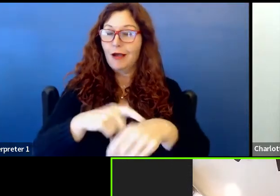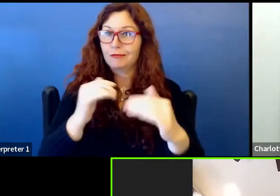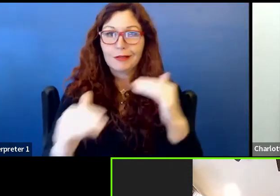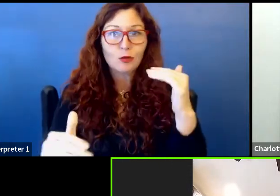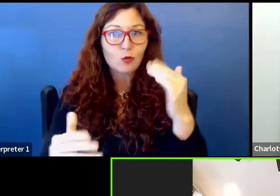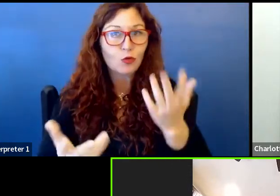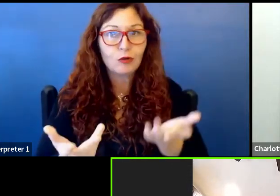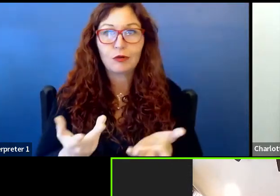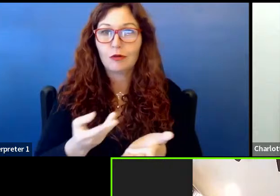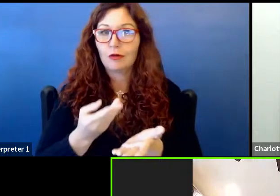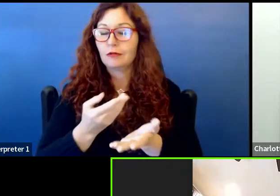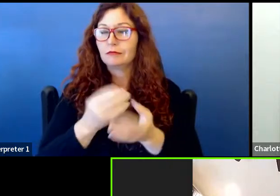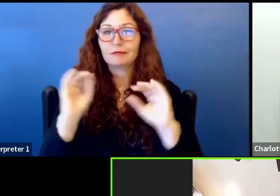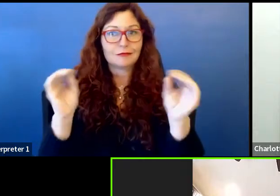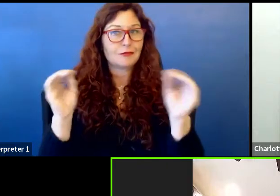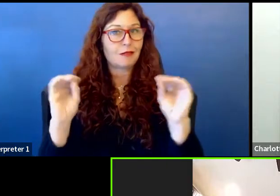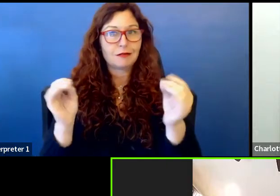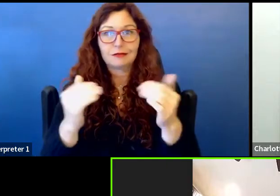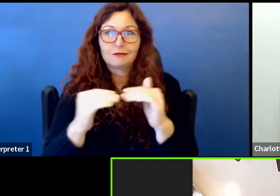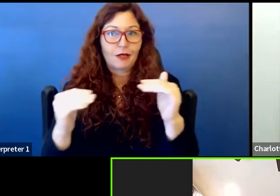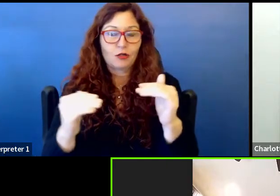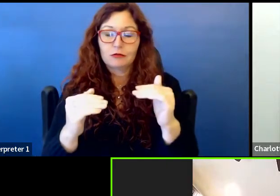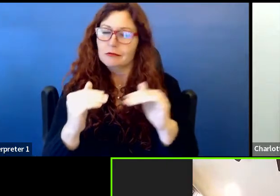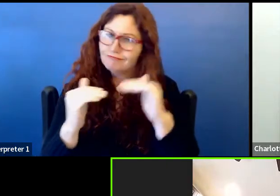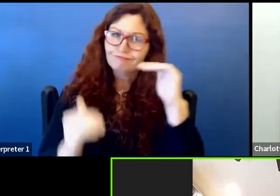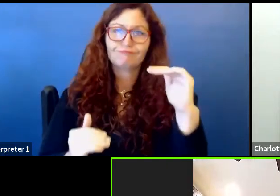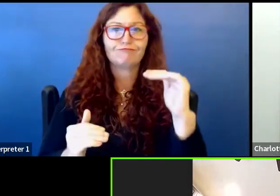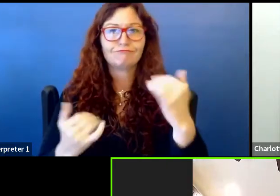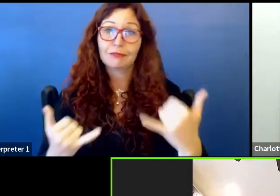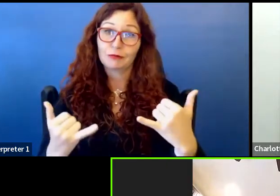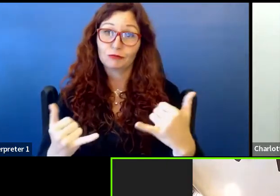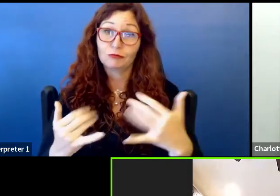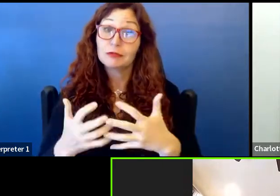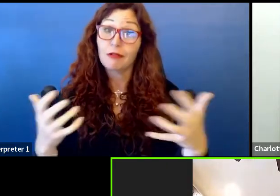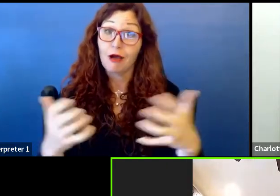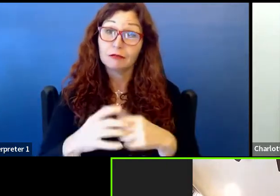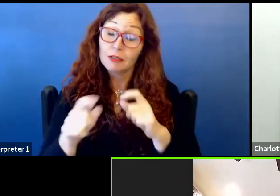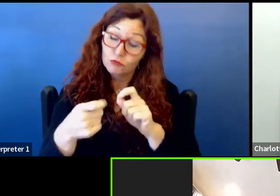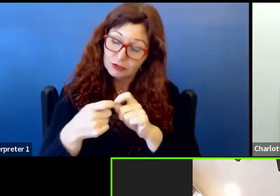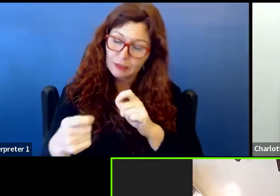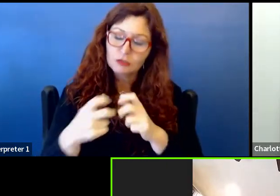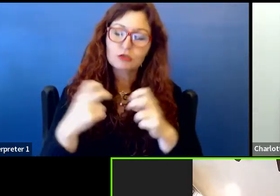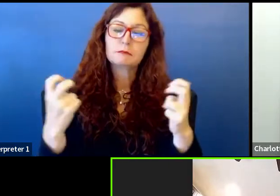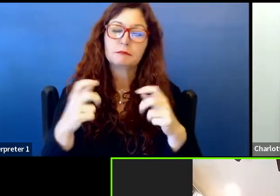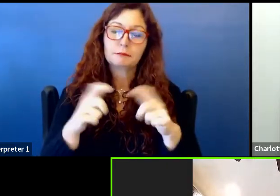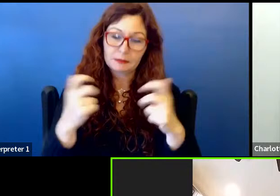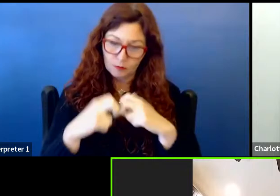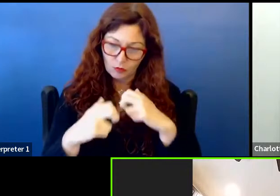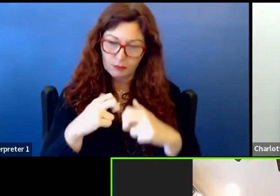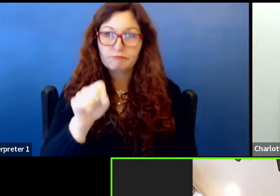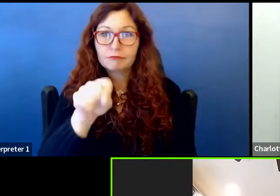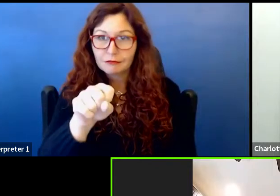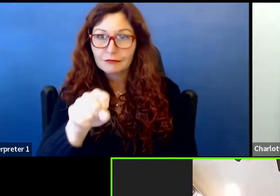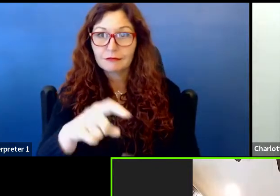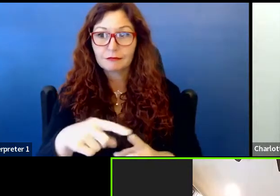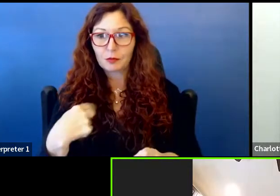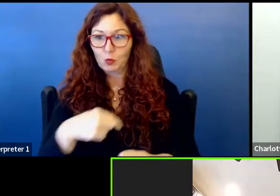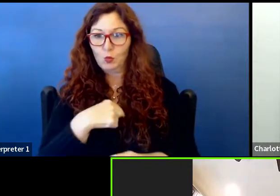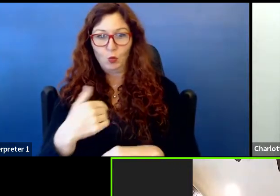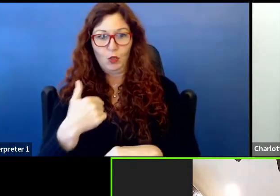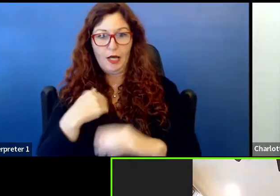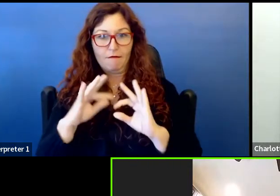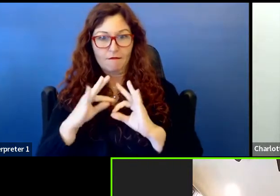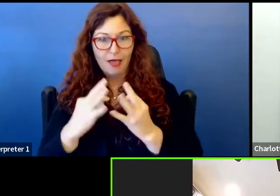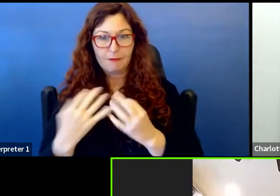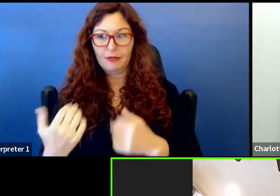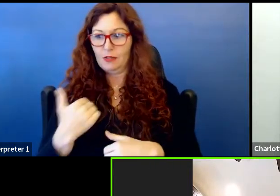you know it's it's a lot so yes retaliation is a big issue of working and we do have children and we do have pitches